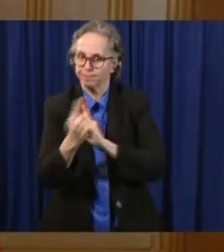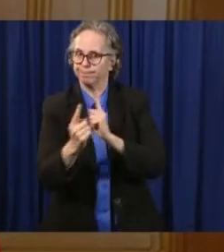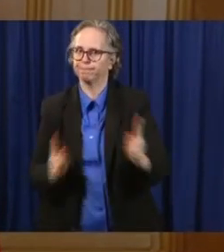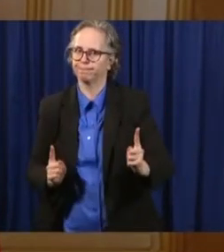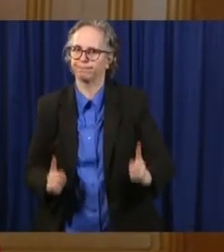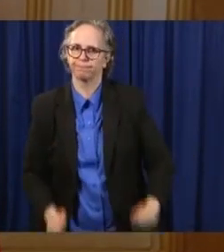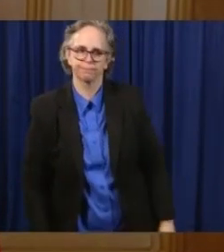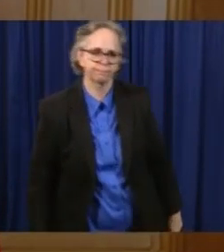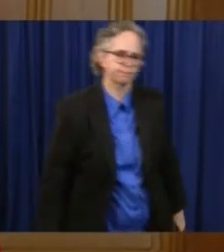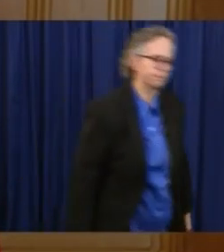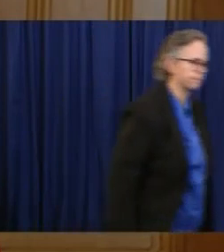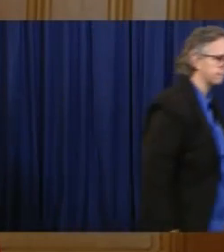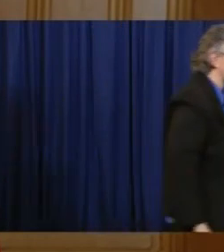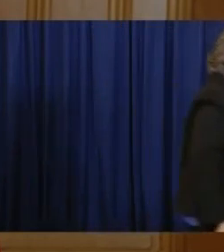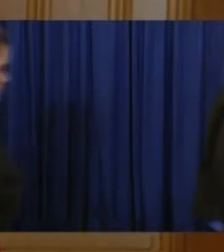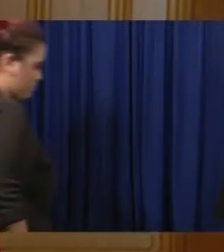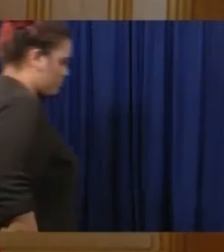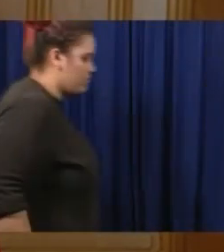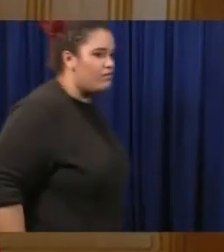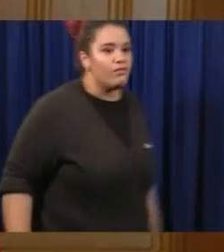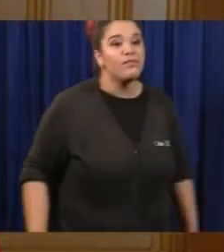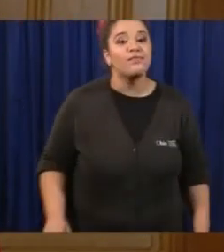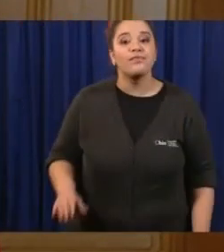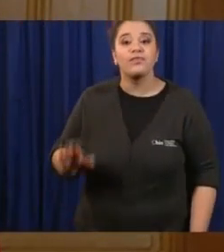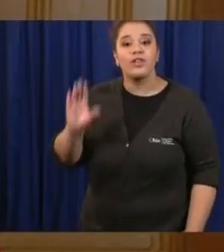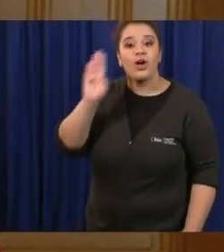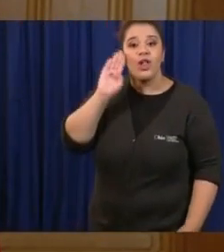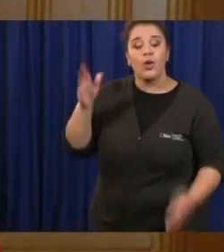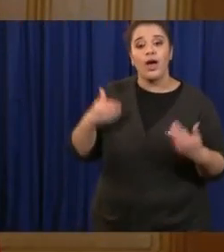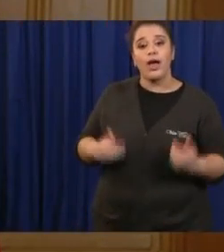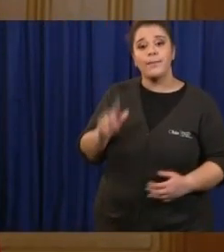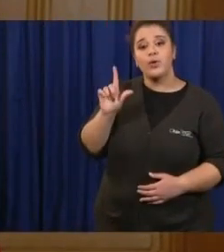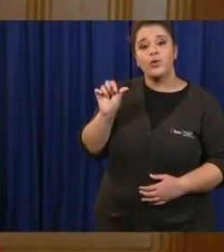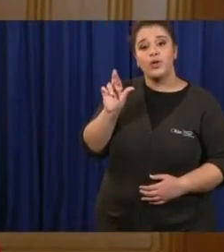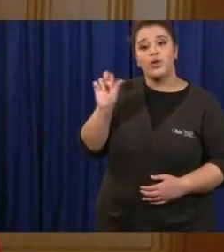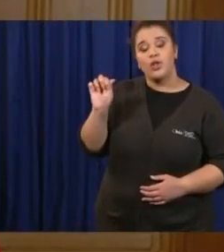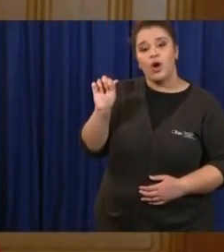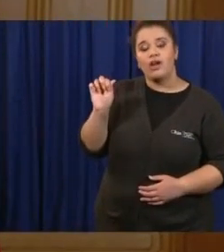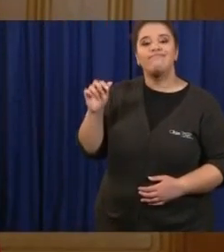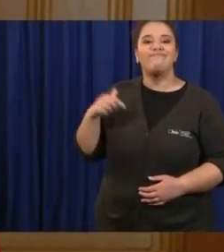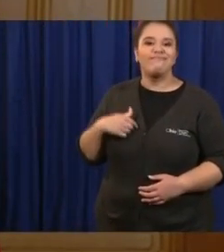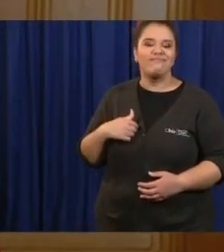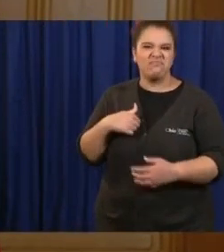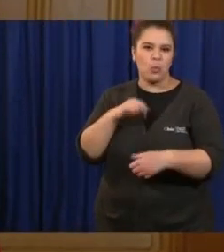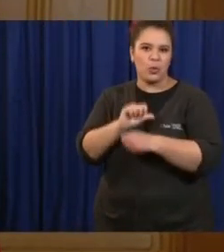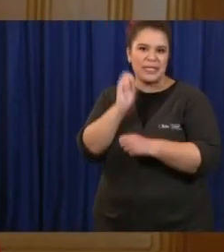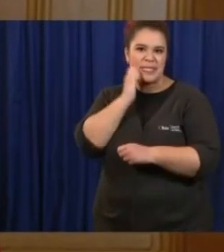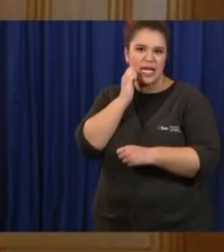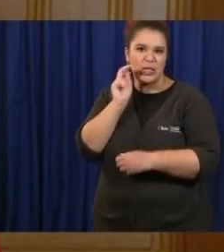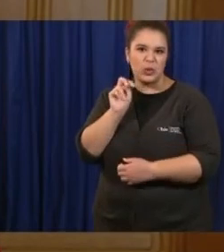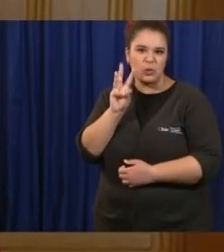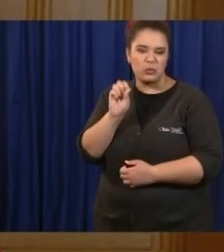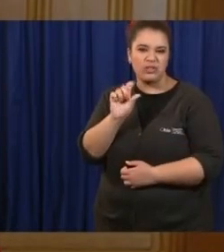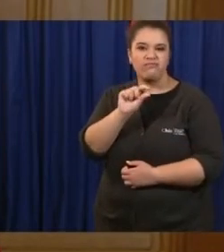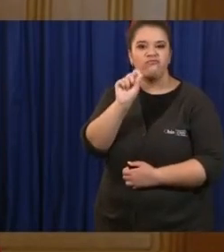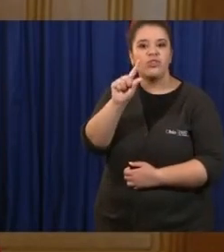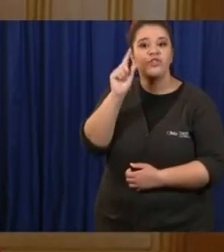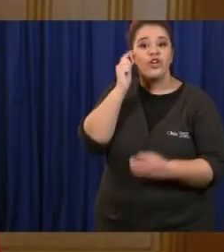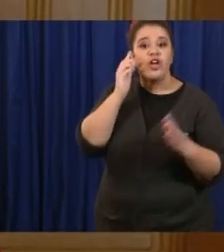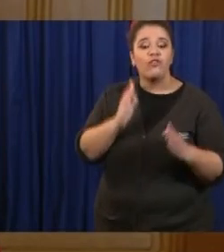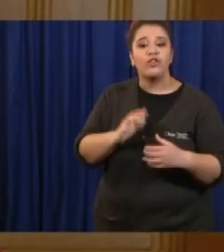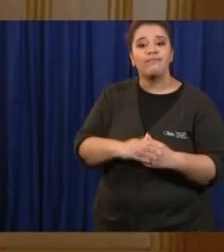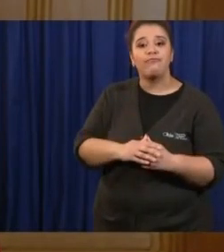Hi, Laura Bischoff, Dayton Daily News. My question is for Governor DeWine. The collective bargaining contract with the state's largest